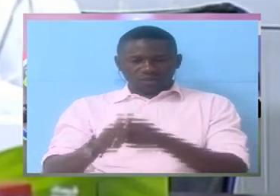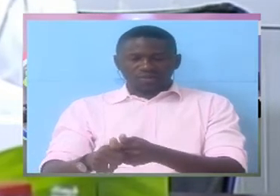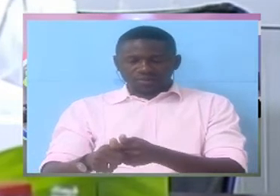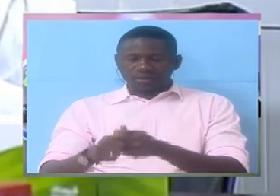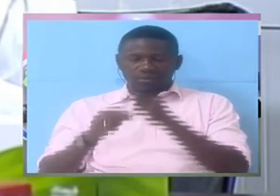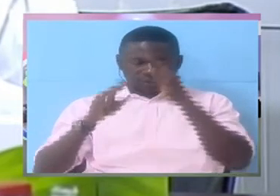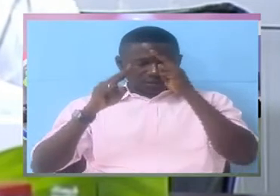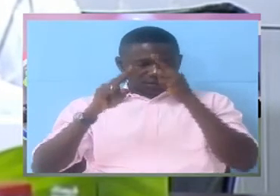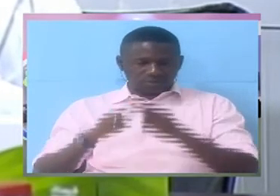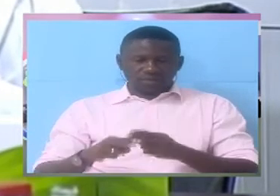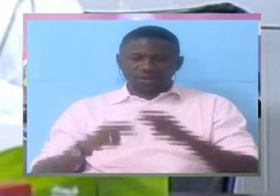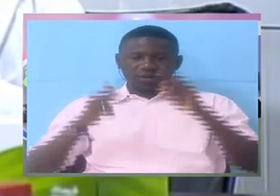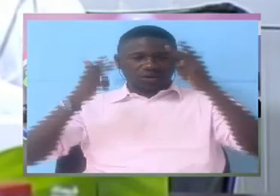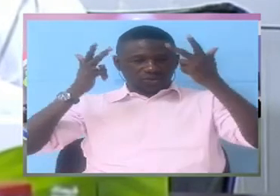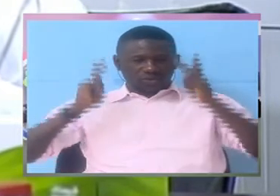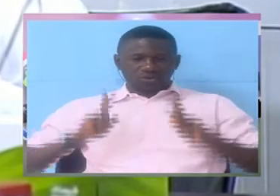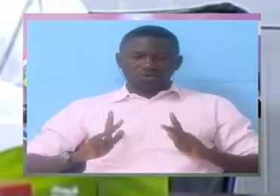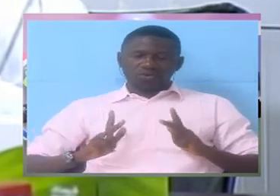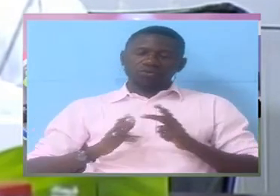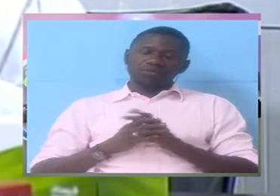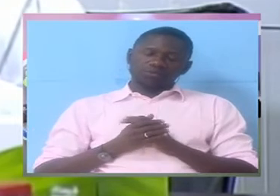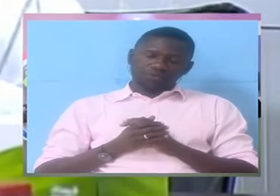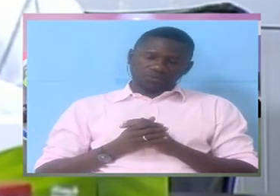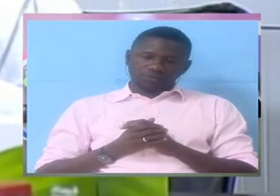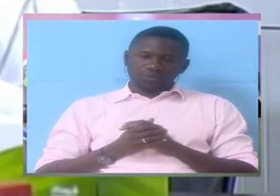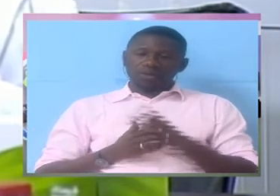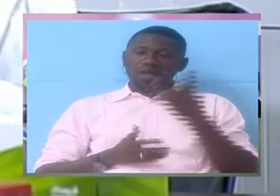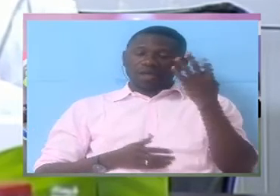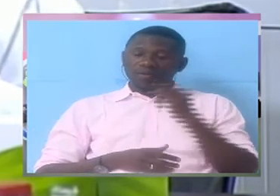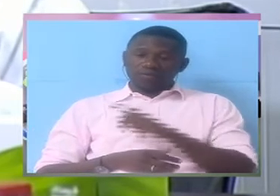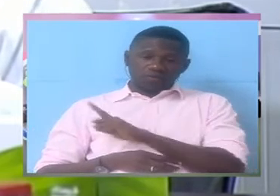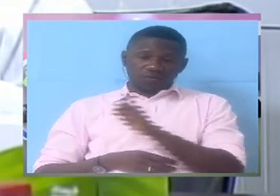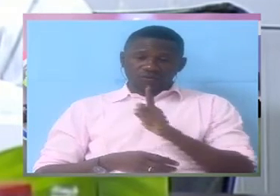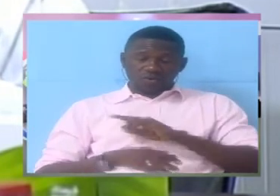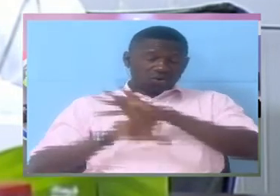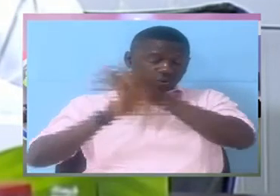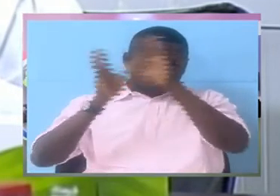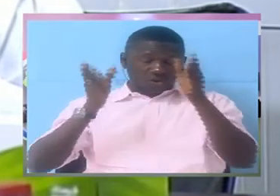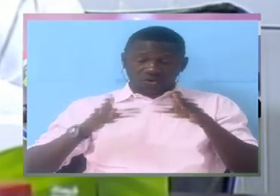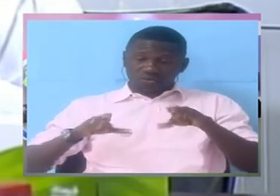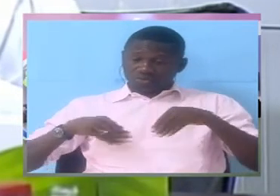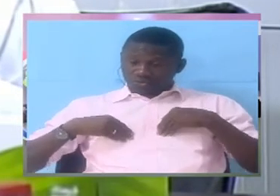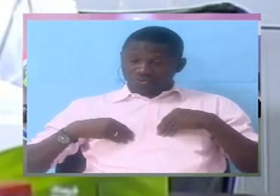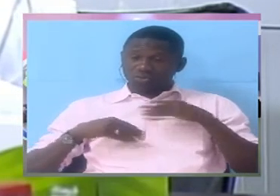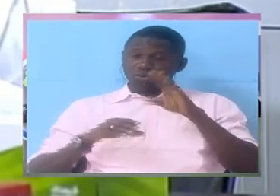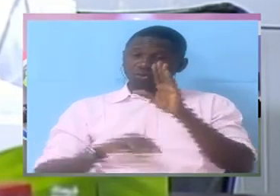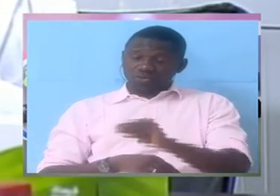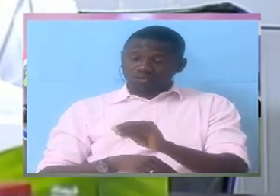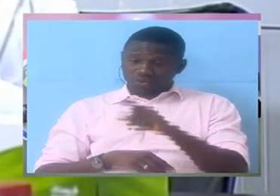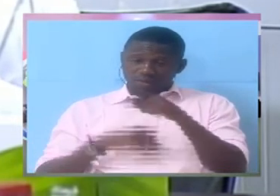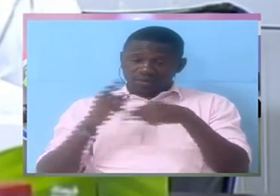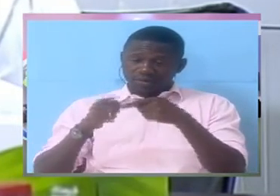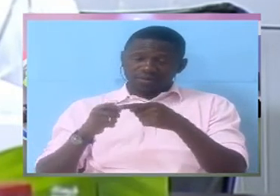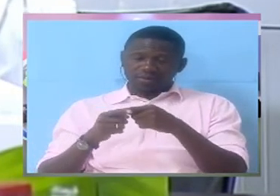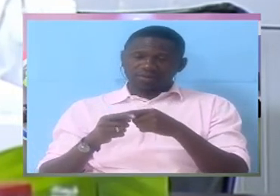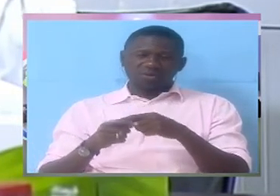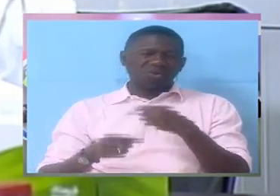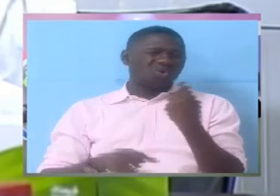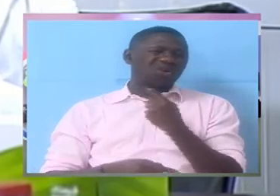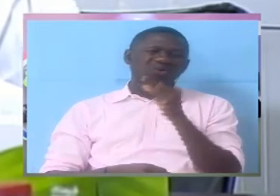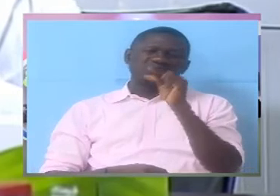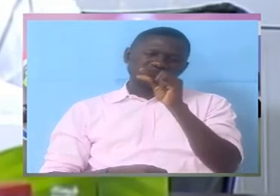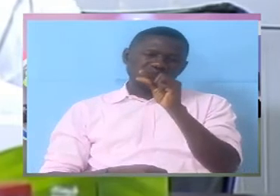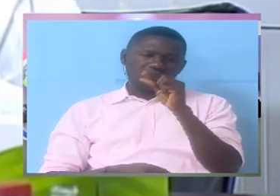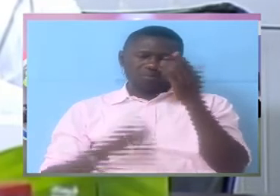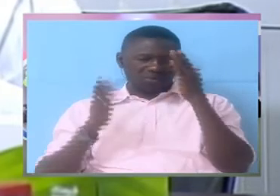song kabula lua noma kalolua koma if we do that ninga woke there will be little problem kole abe do yala